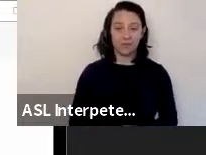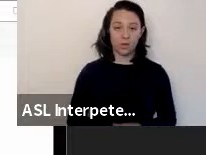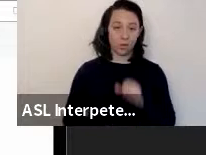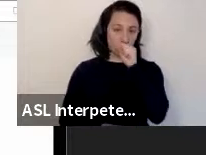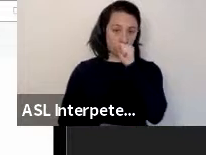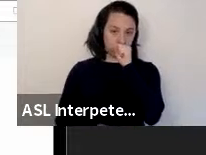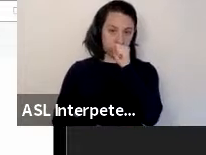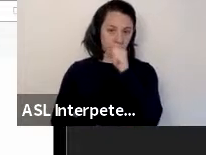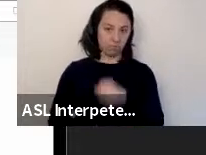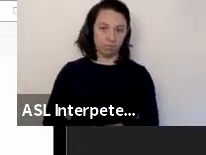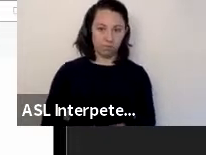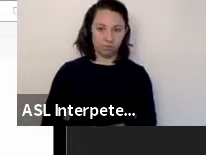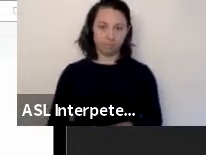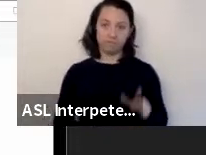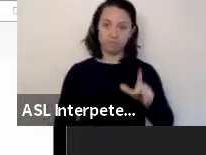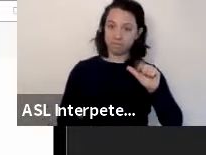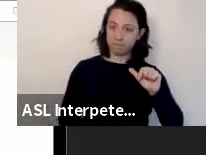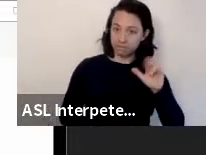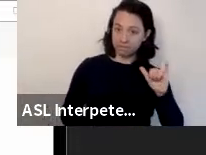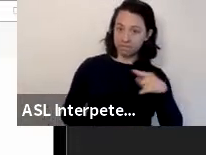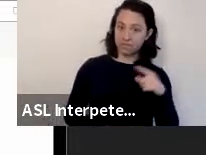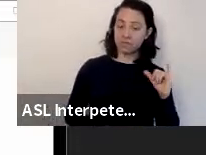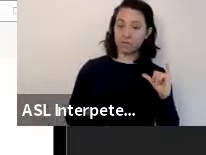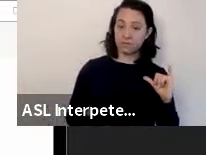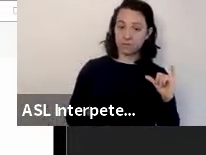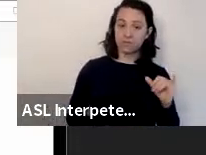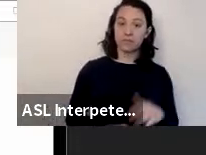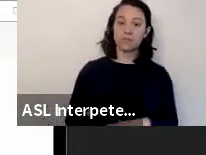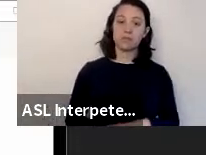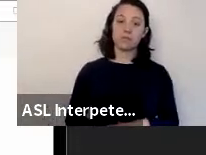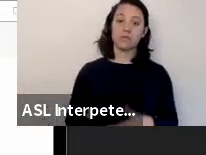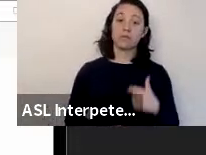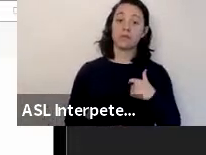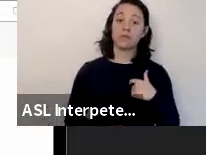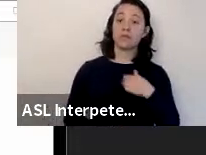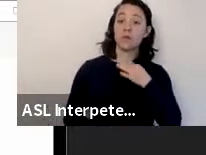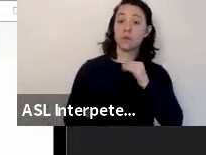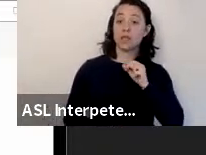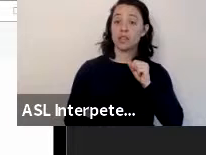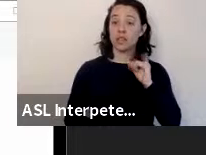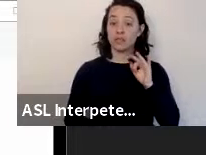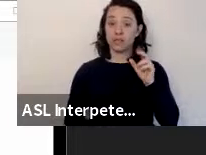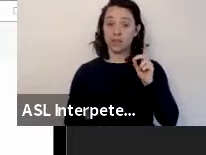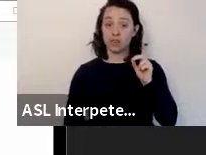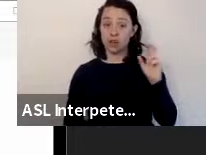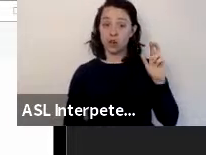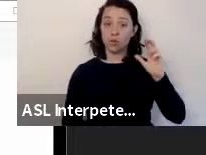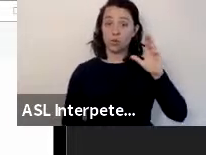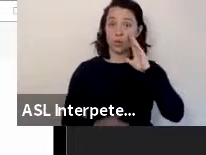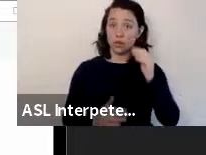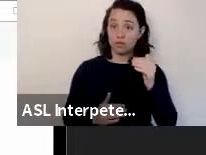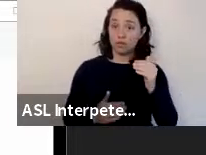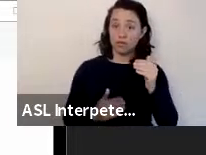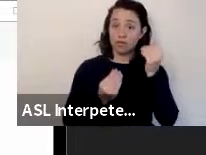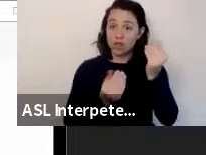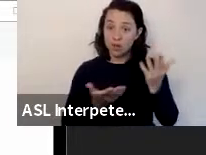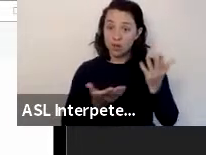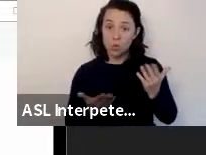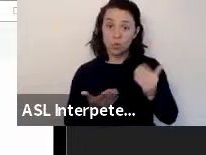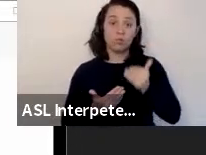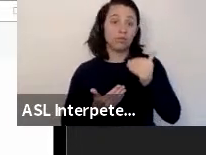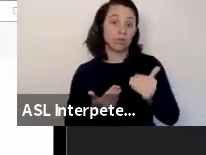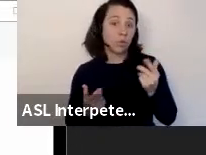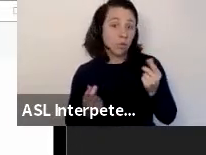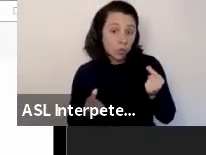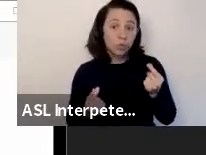So with that being said, I'm wondering if the good doctors would lead us into the next steps, or Dolly, if you want to do so, or you